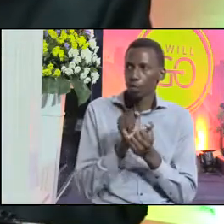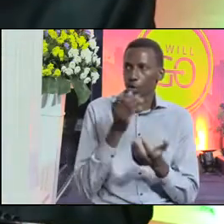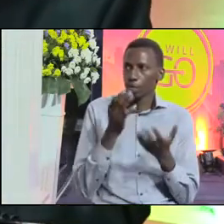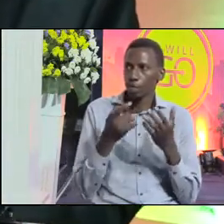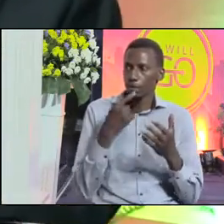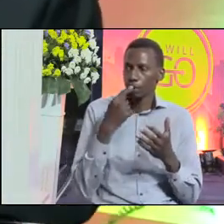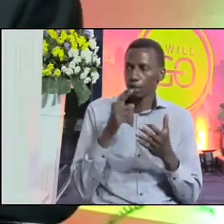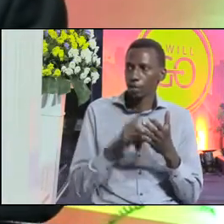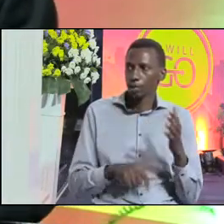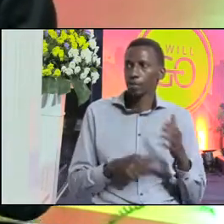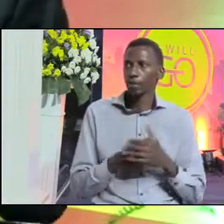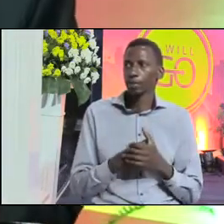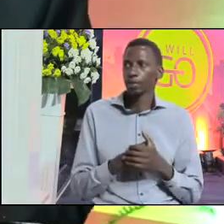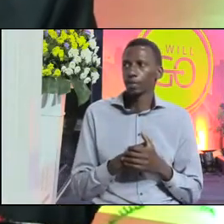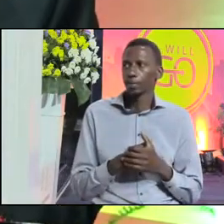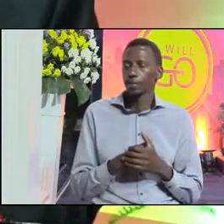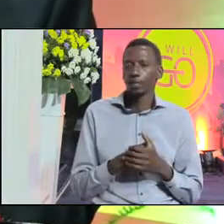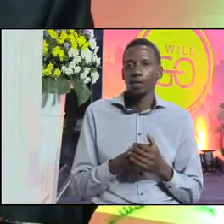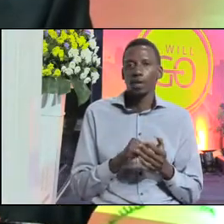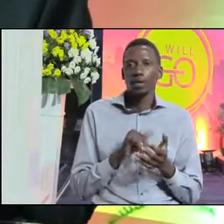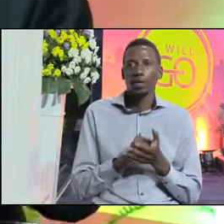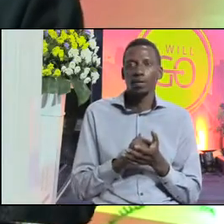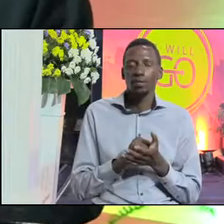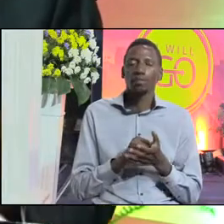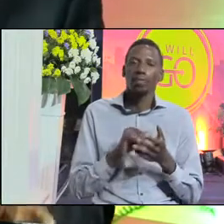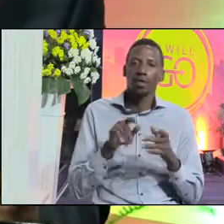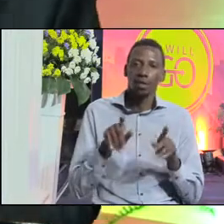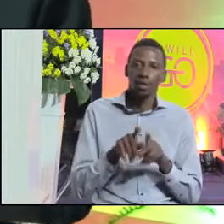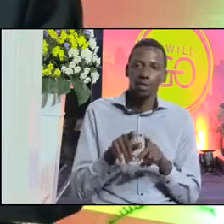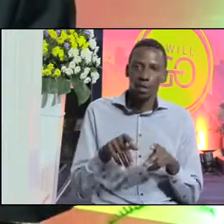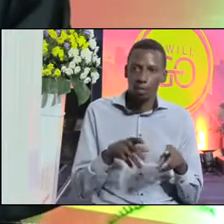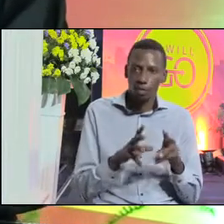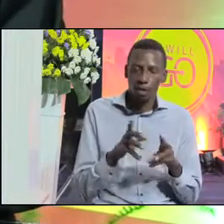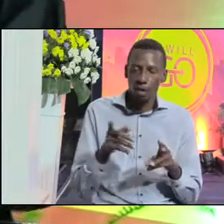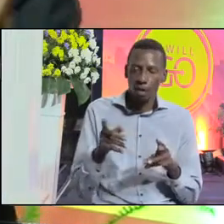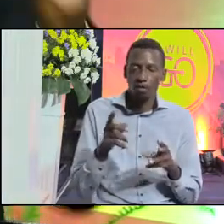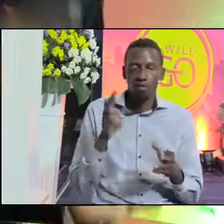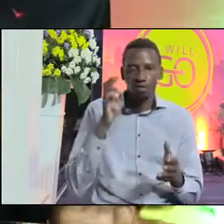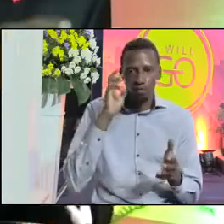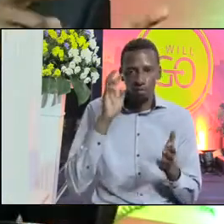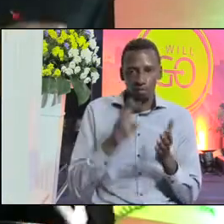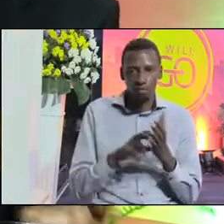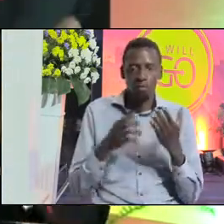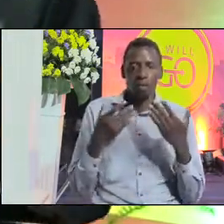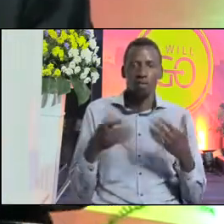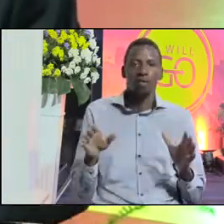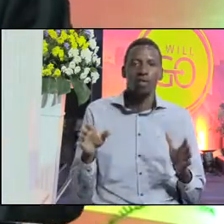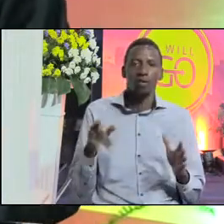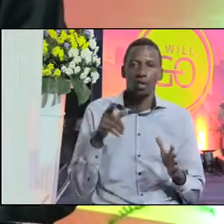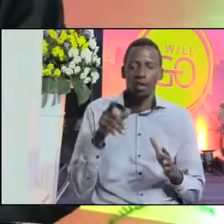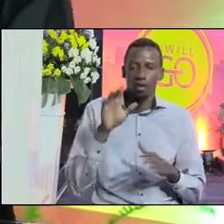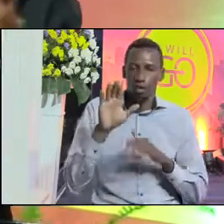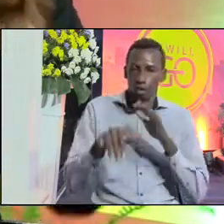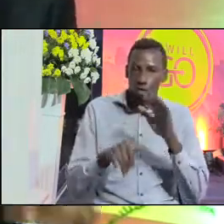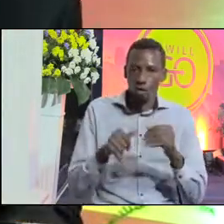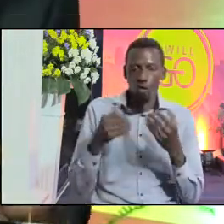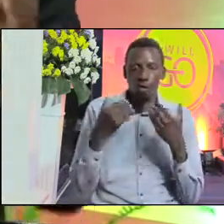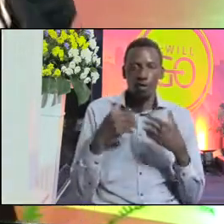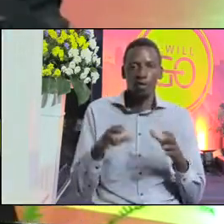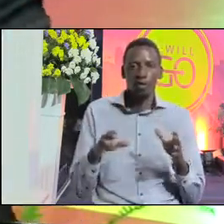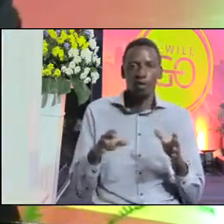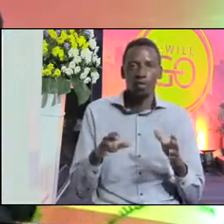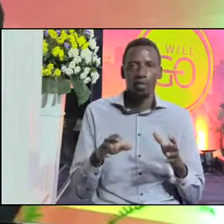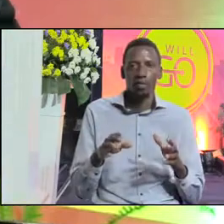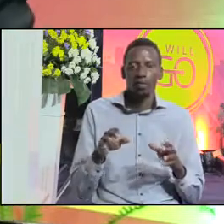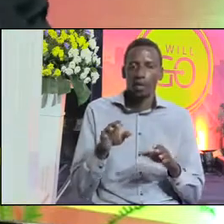is that just as he has been acknowledged, just as he has been called,